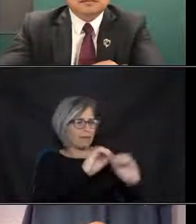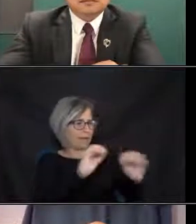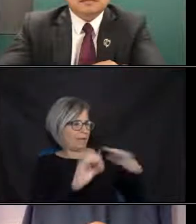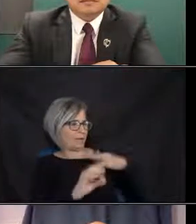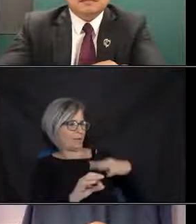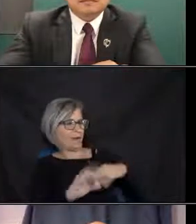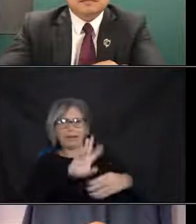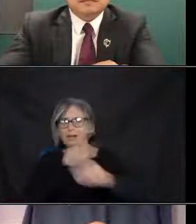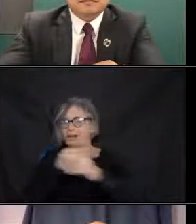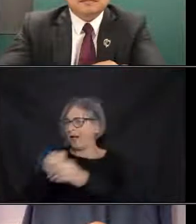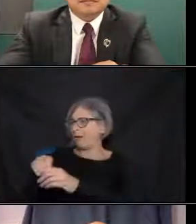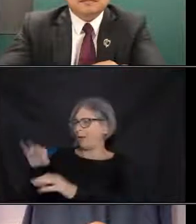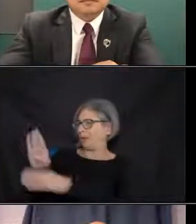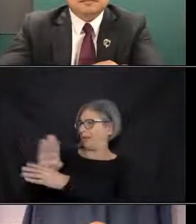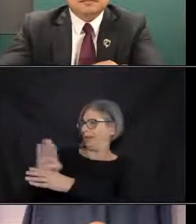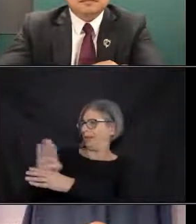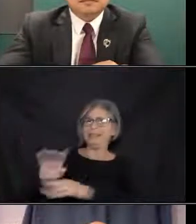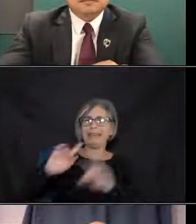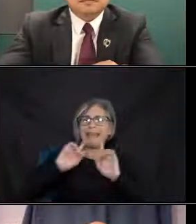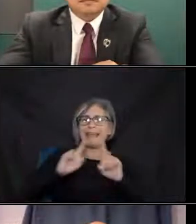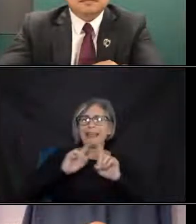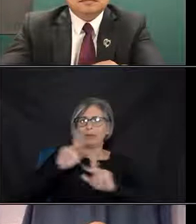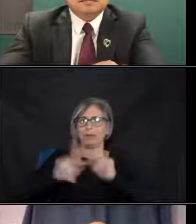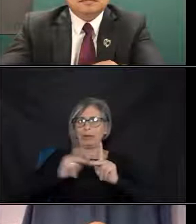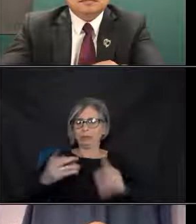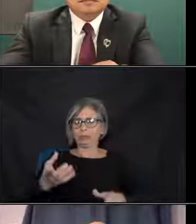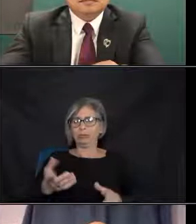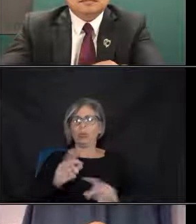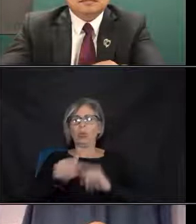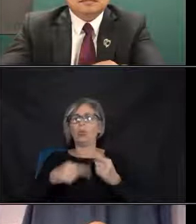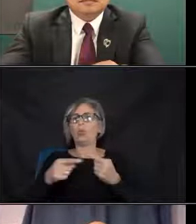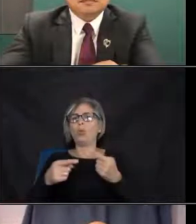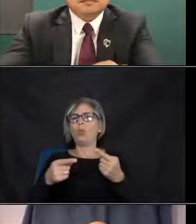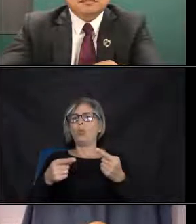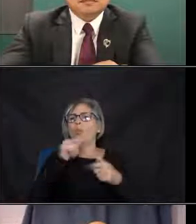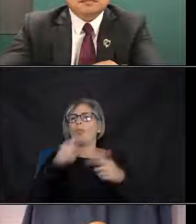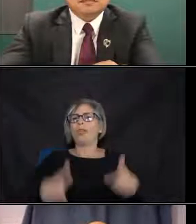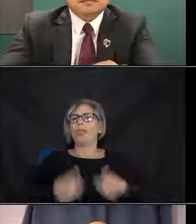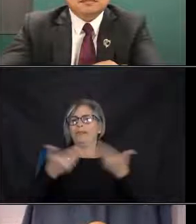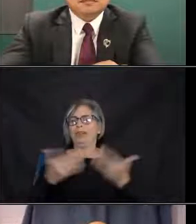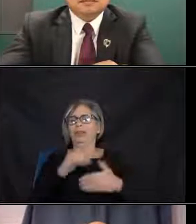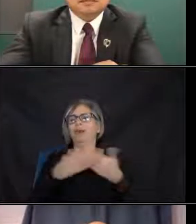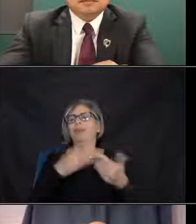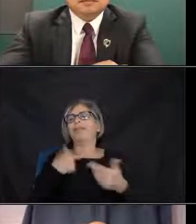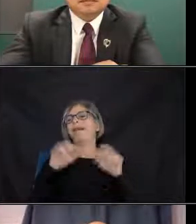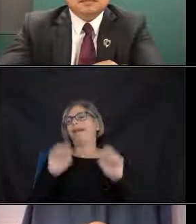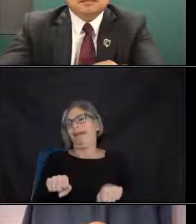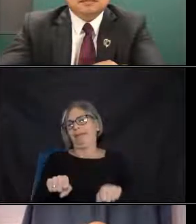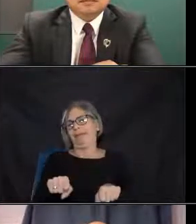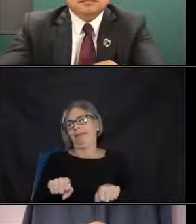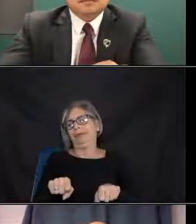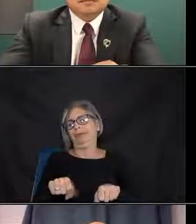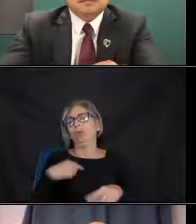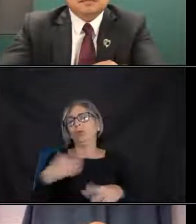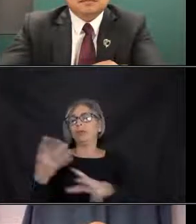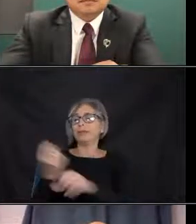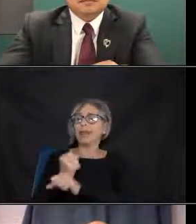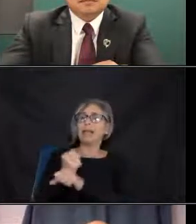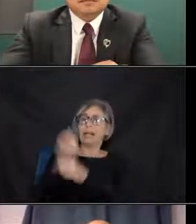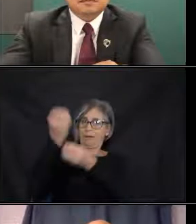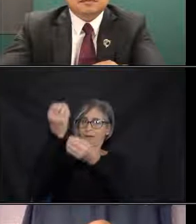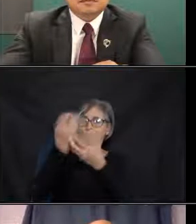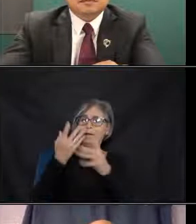businesses, and answering the residents when I can. And so this is where we received, you know,